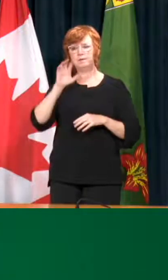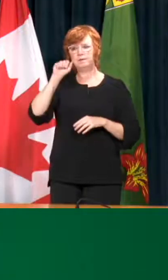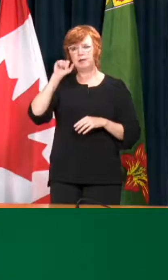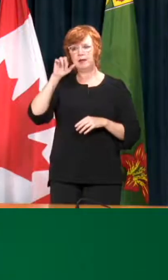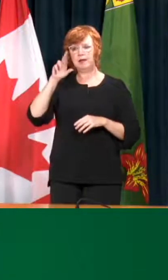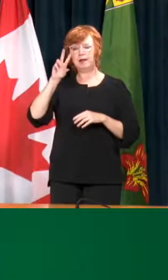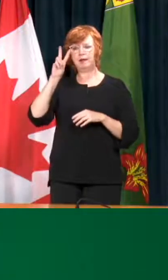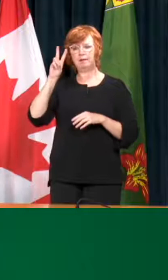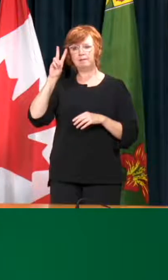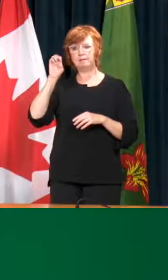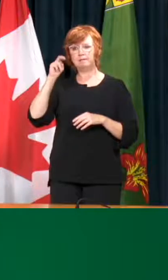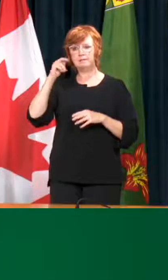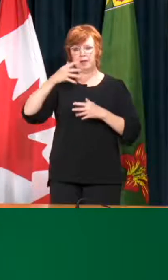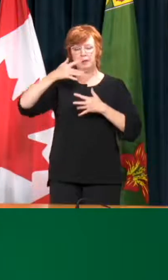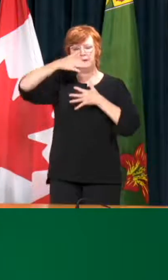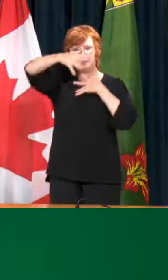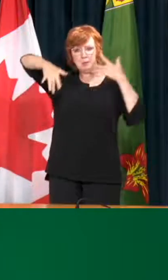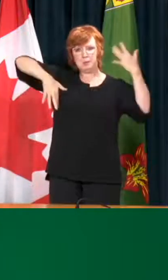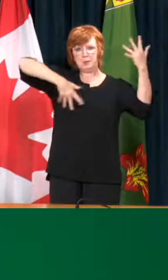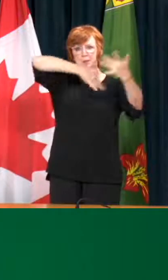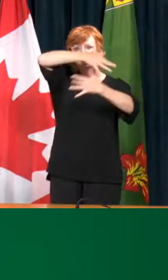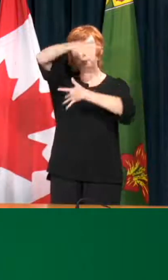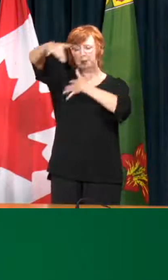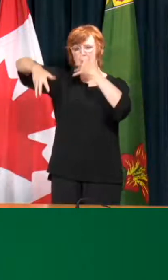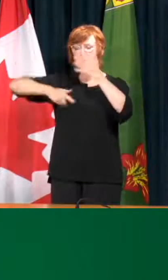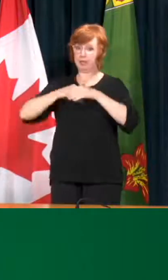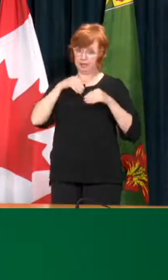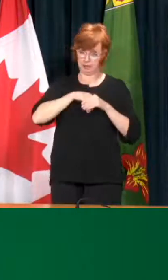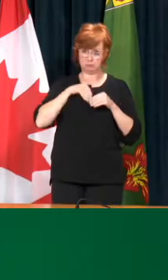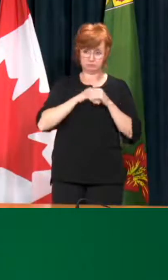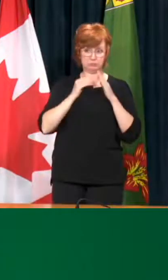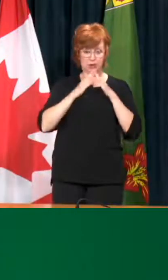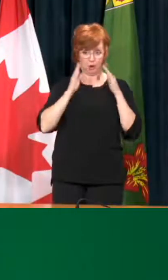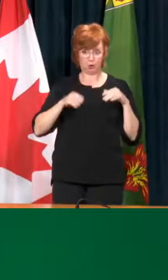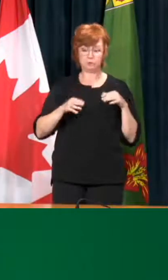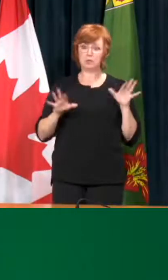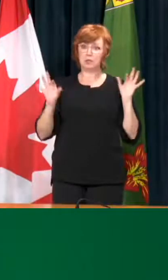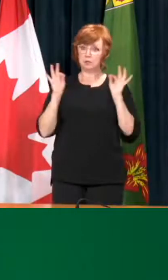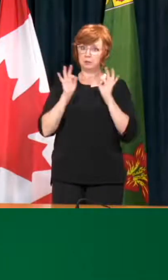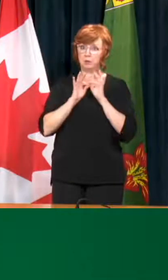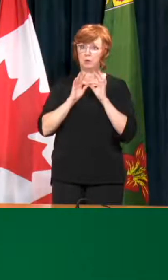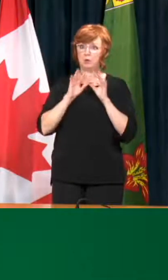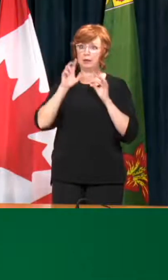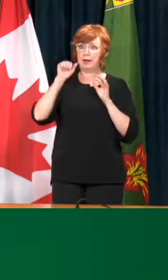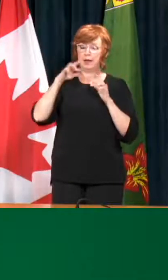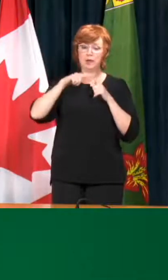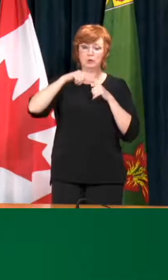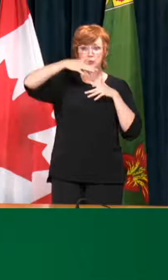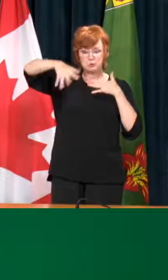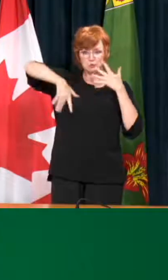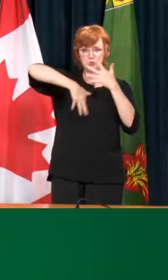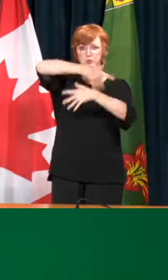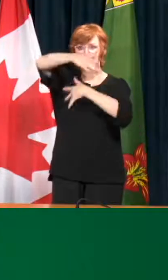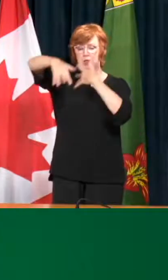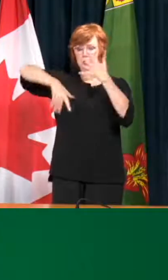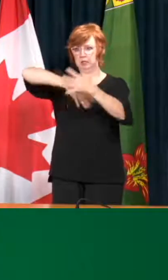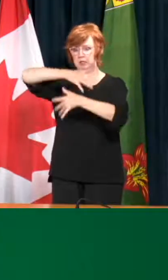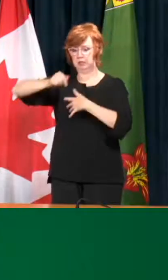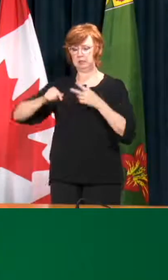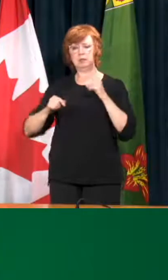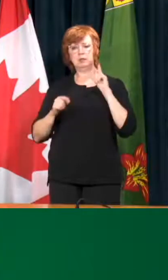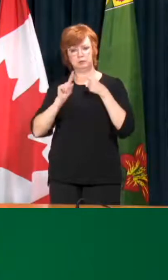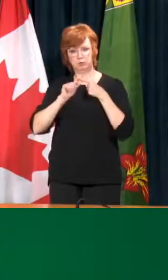we're indoors, we need better ventilation, number one. Number two, I talked about it on Tuesday as well, that we know that if you